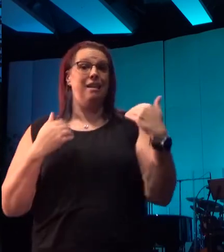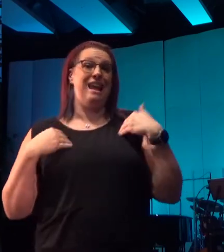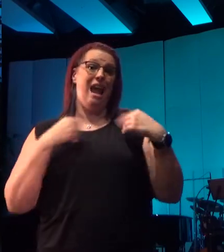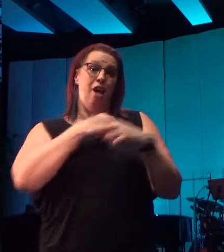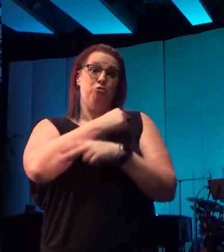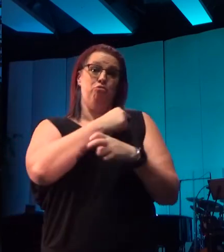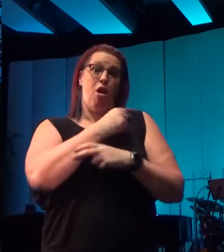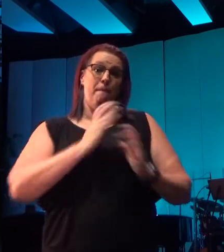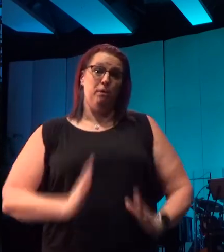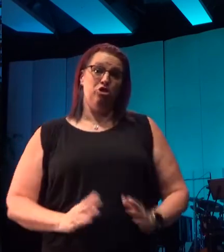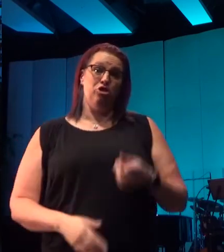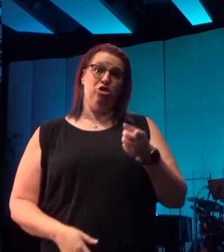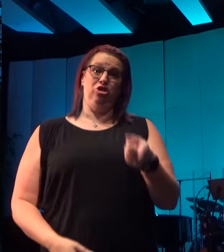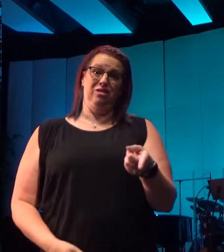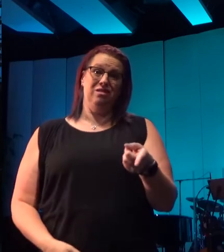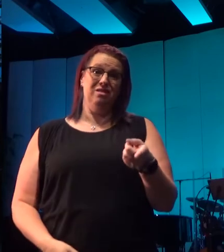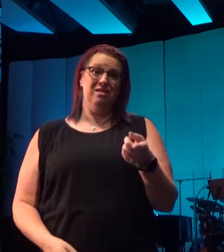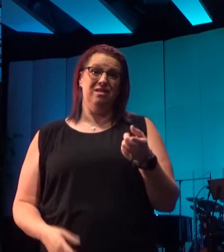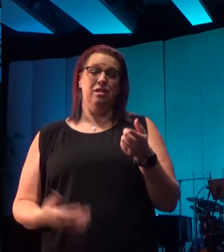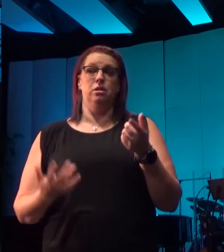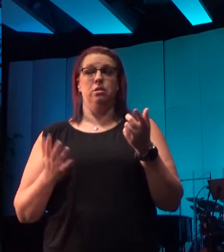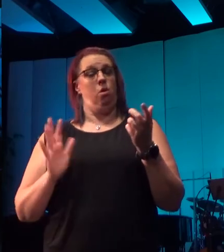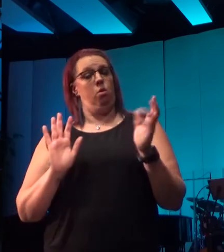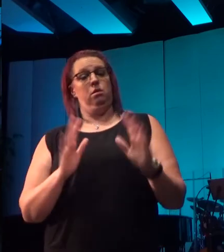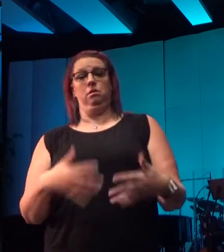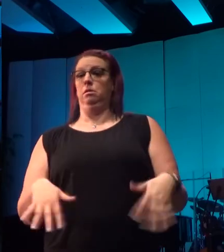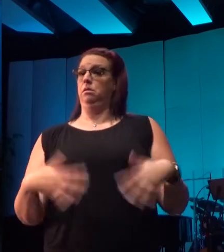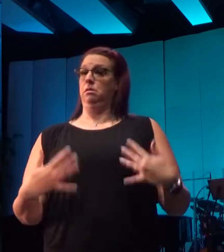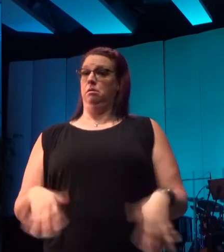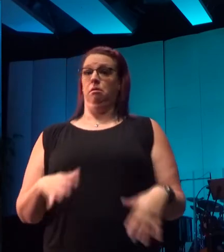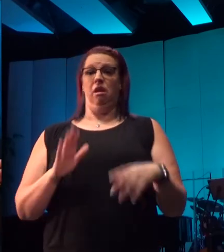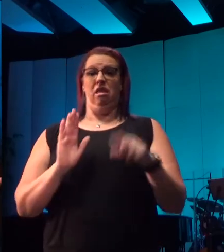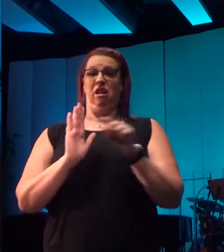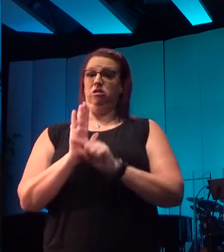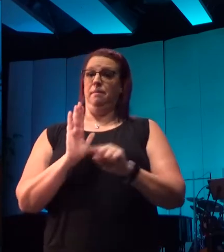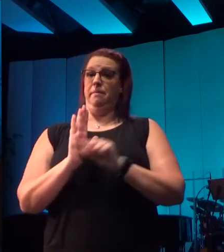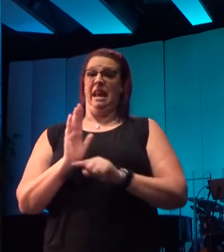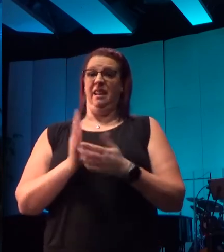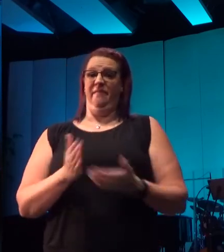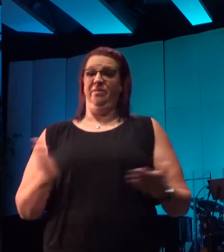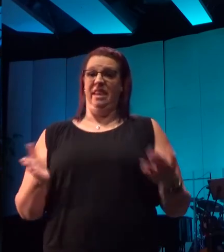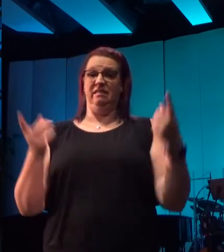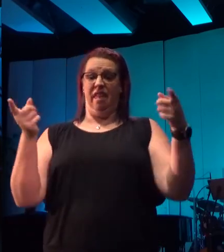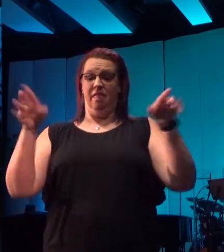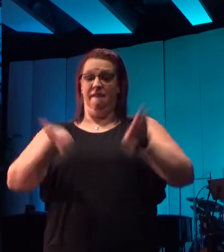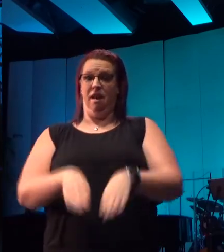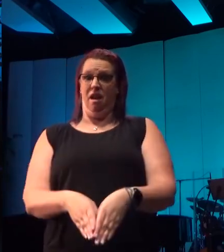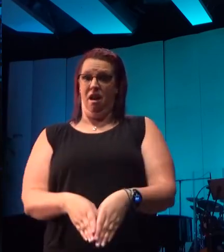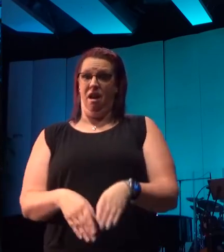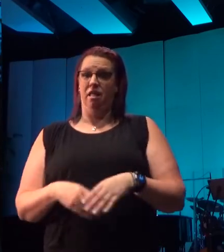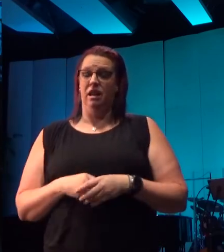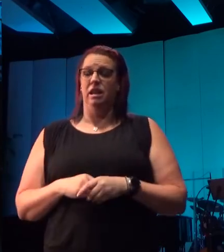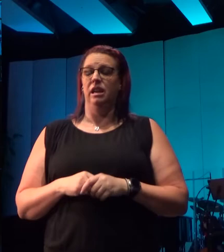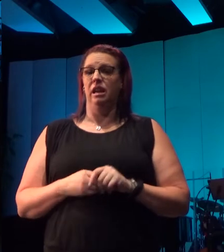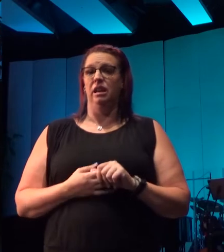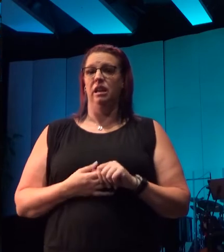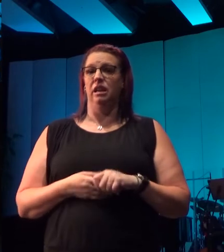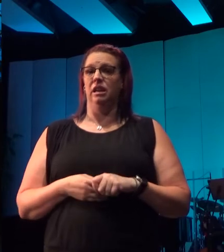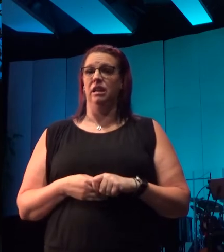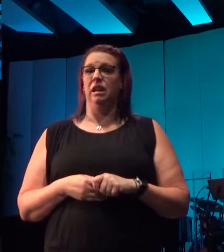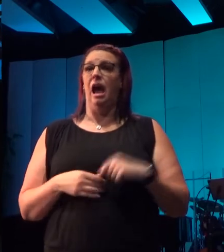there. So there are perils in the valley. I think for us, the greatest perils